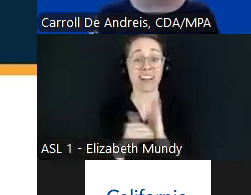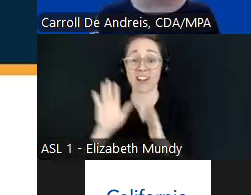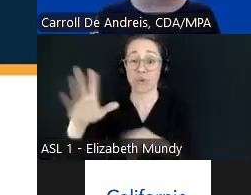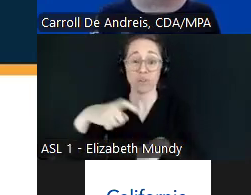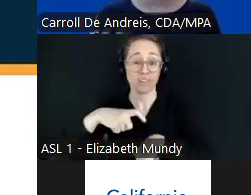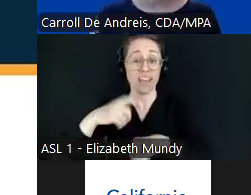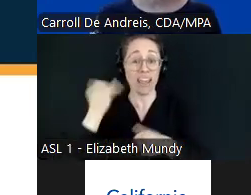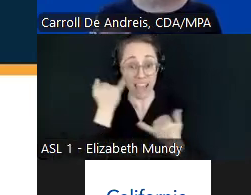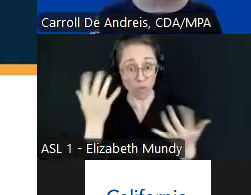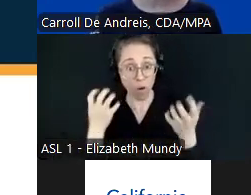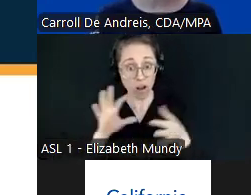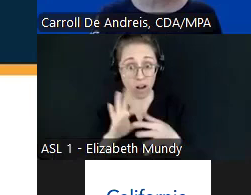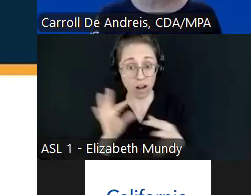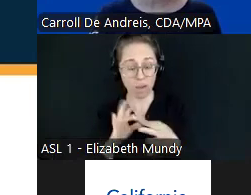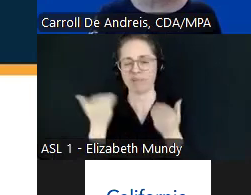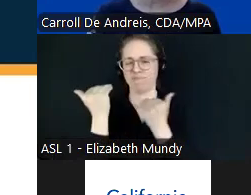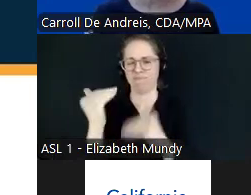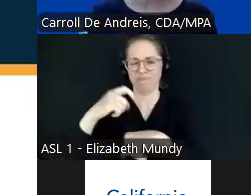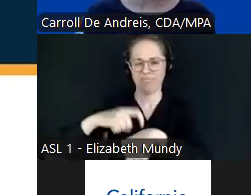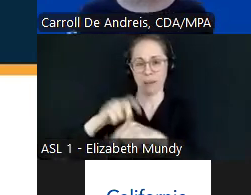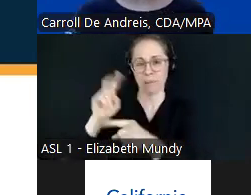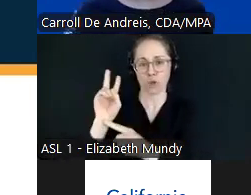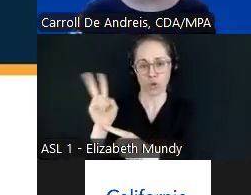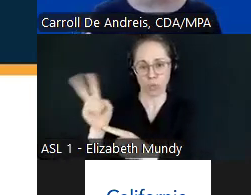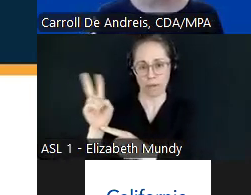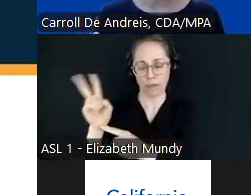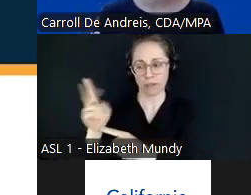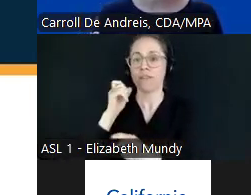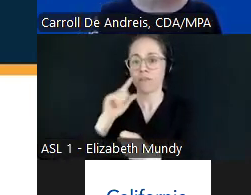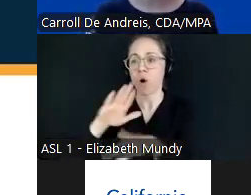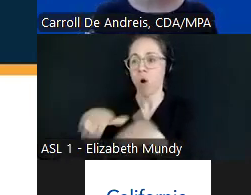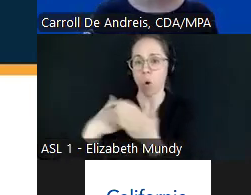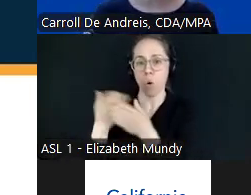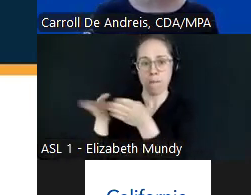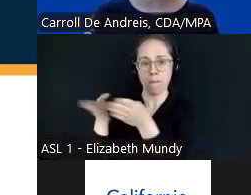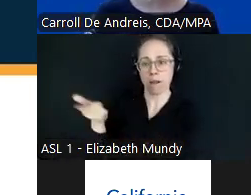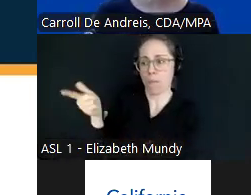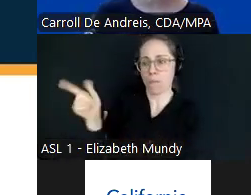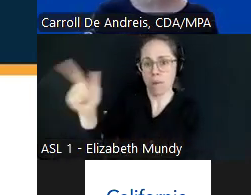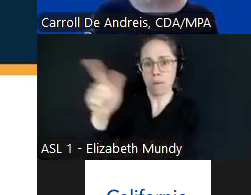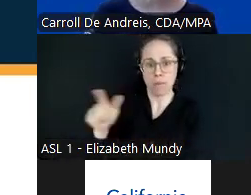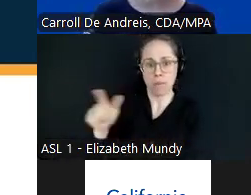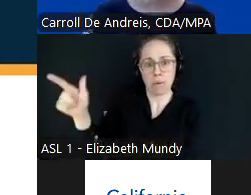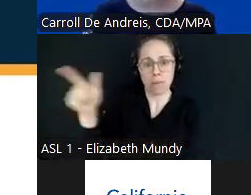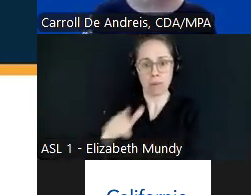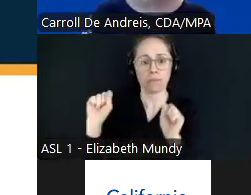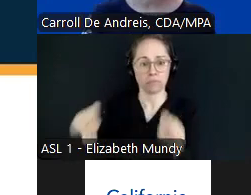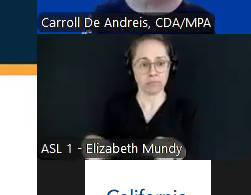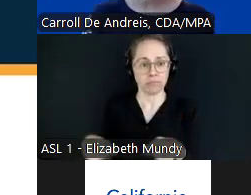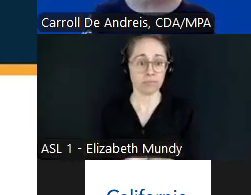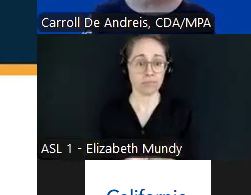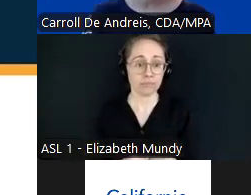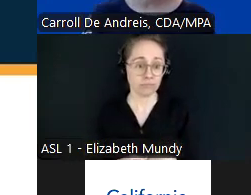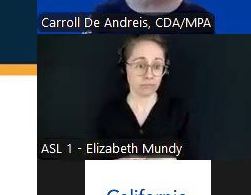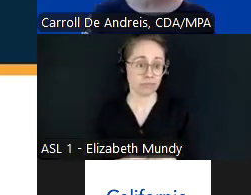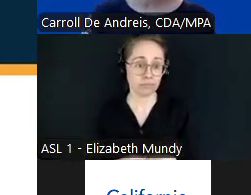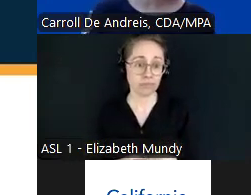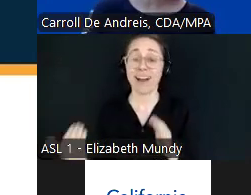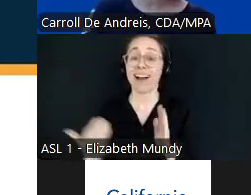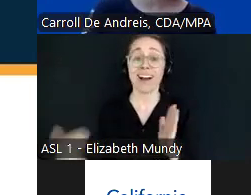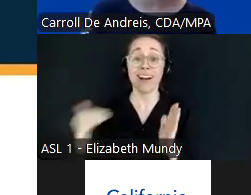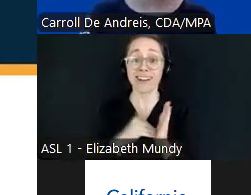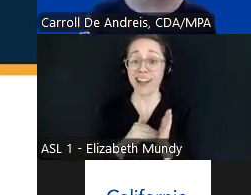we're able to get everyone's public comment. And again, as always, you may send